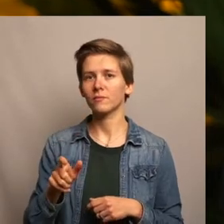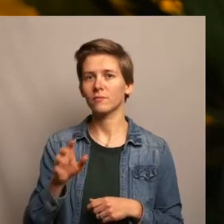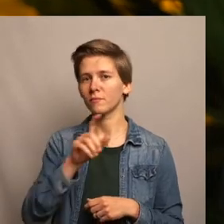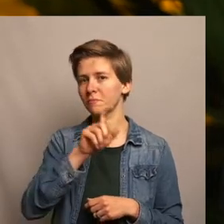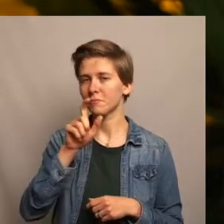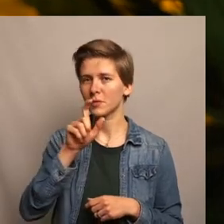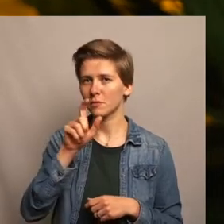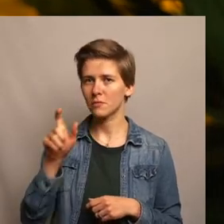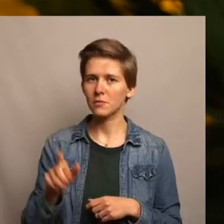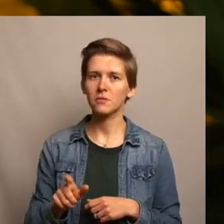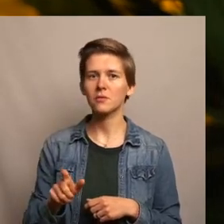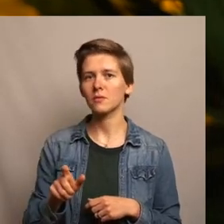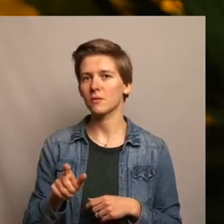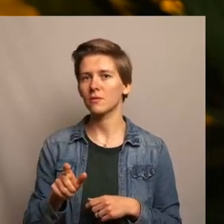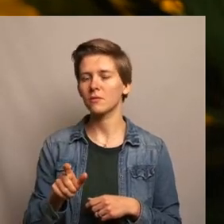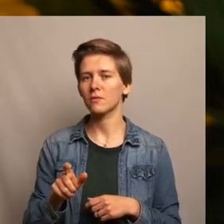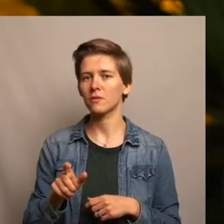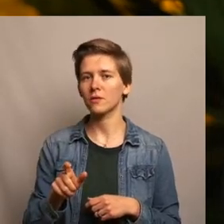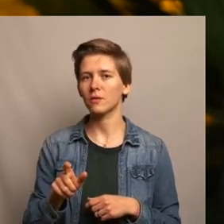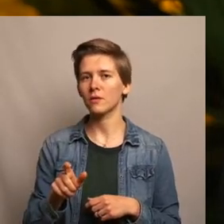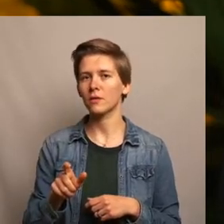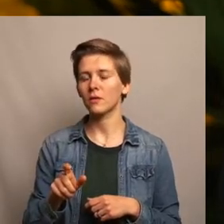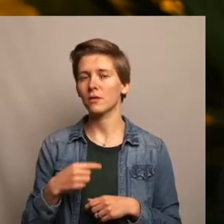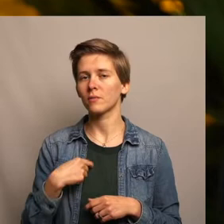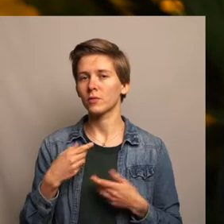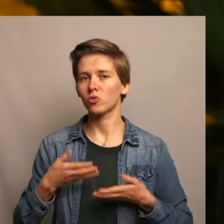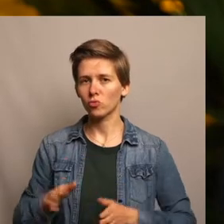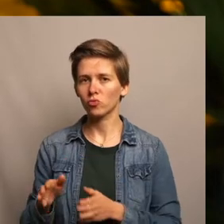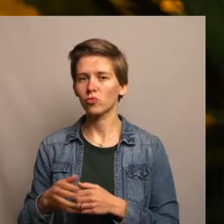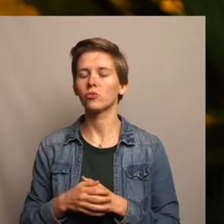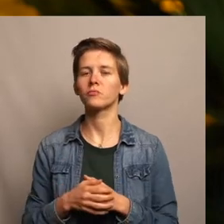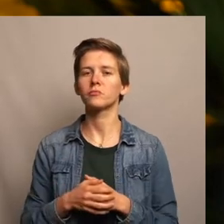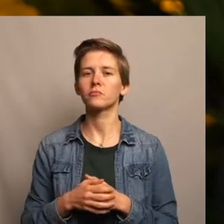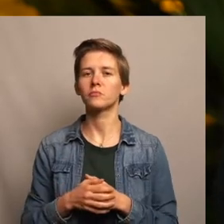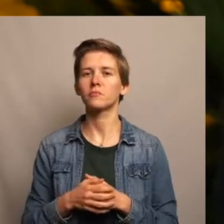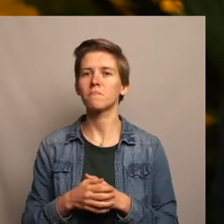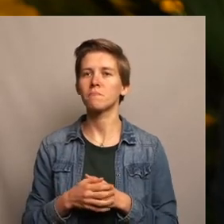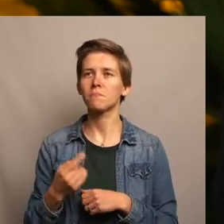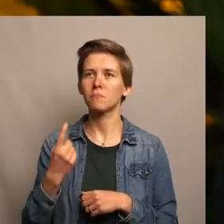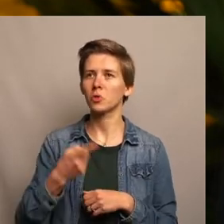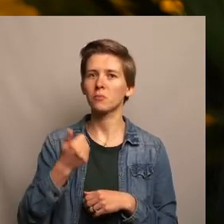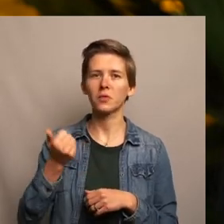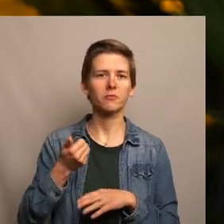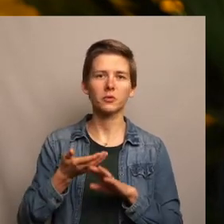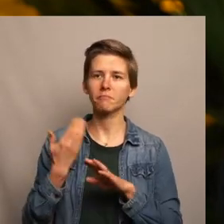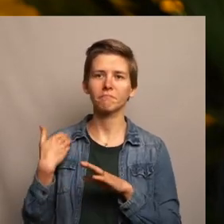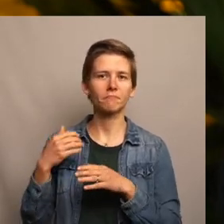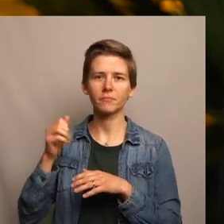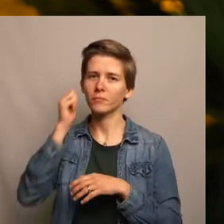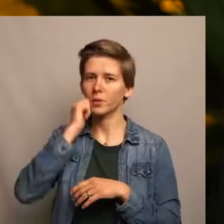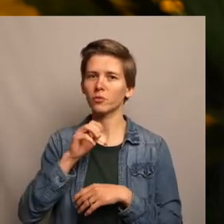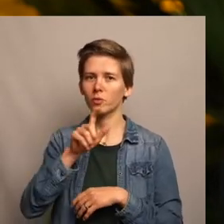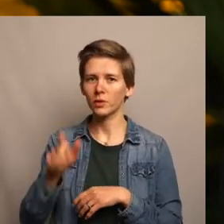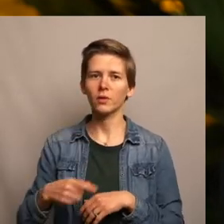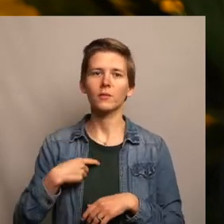8-10 years. And I've moved to Finland 2 years ago. And yeah, I'm, as you say, like I'm a performer,